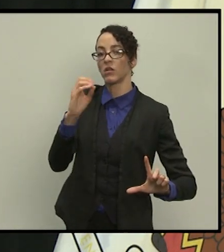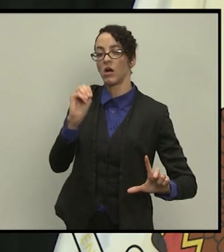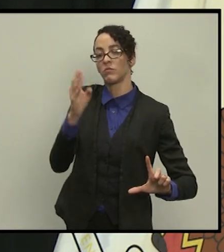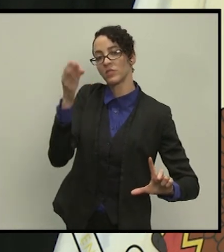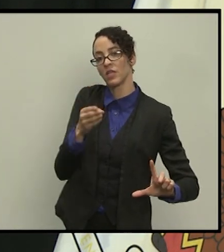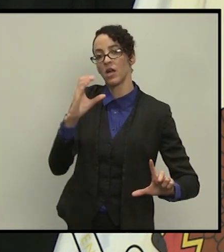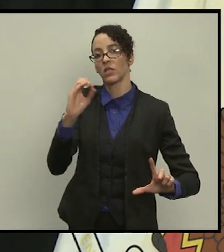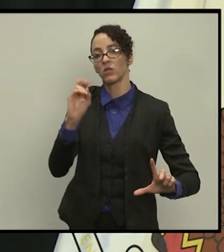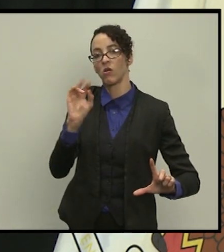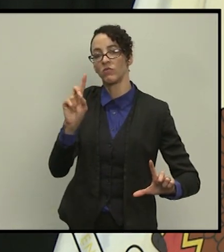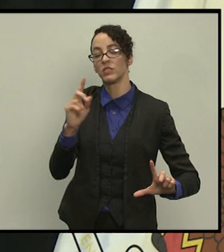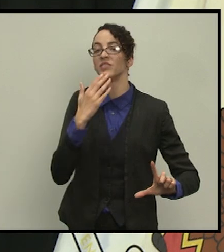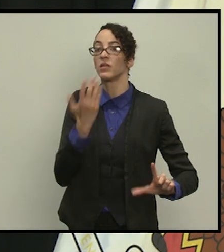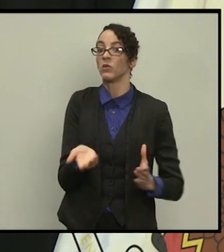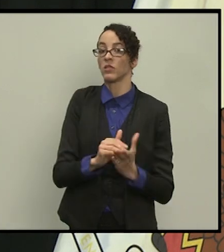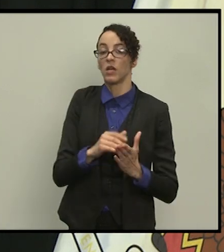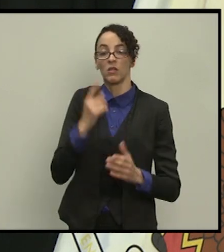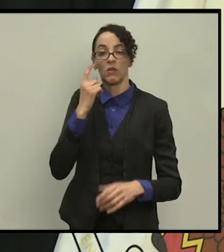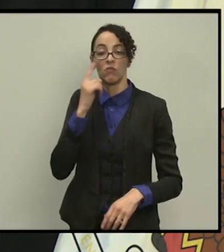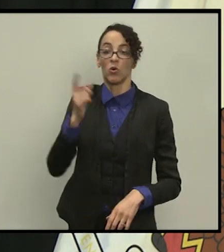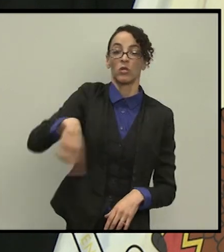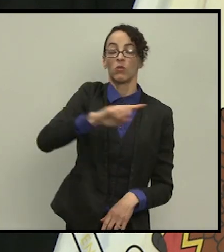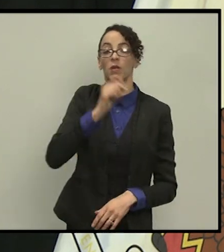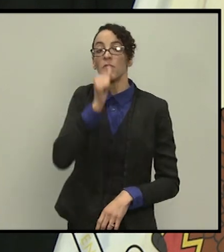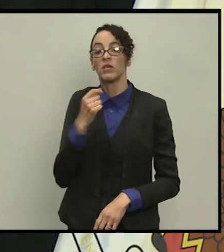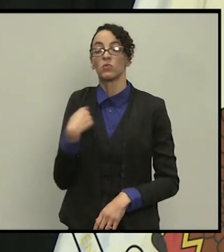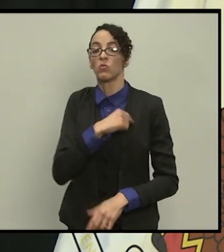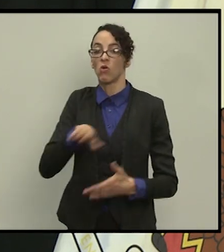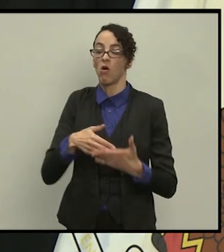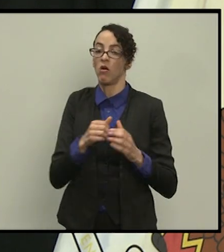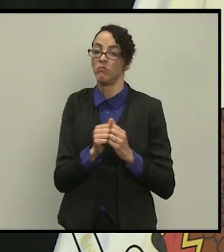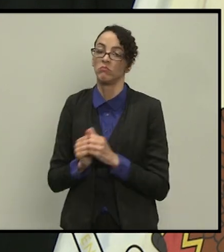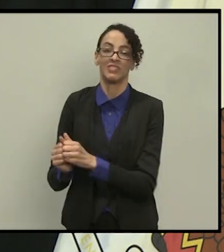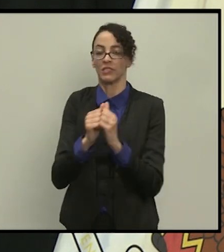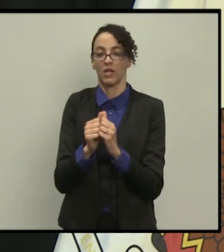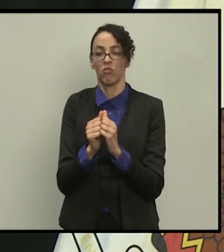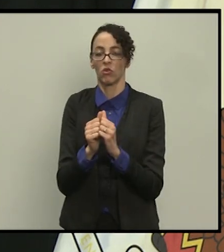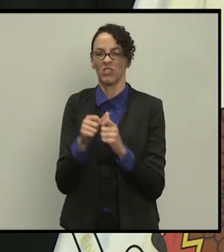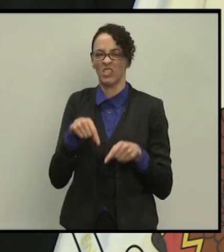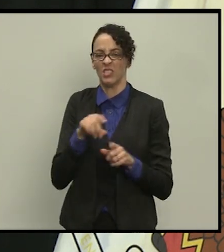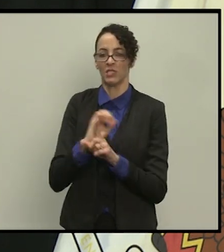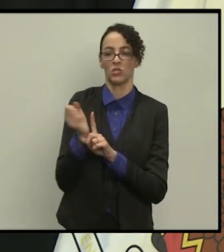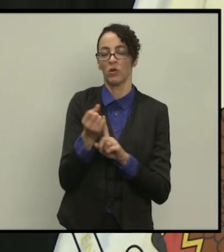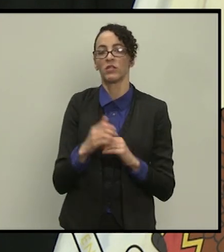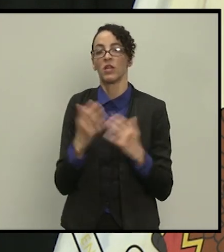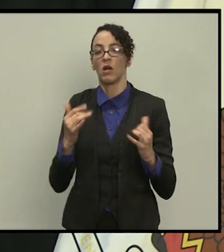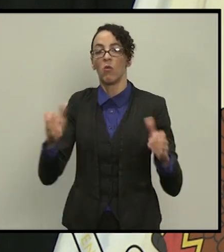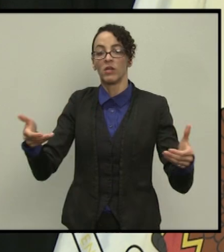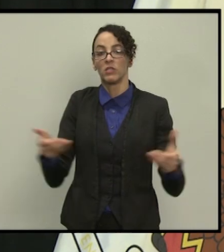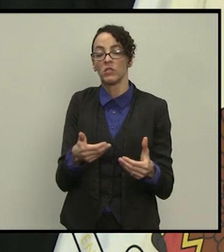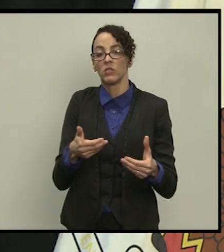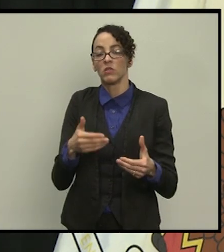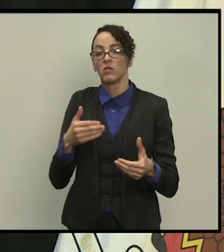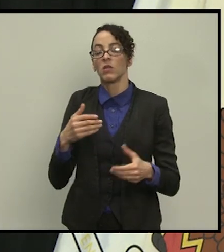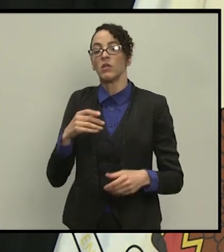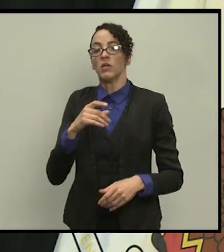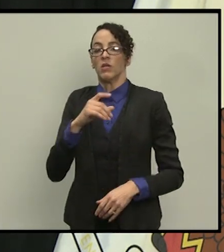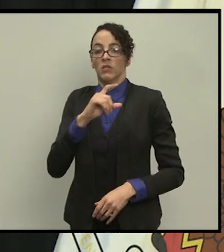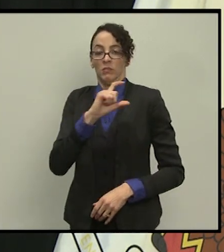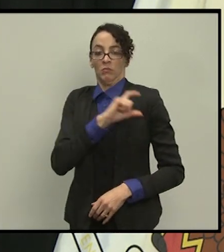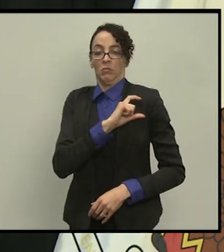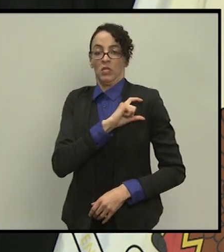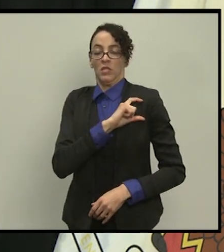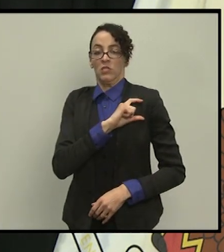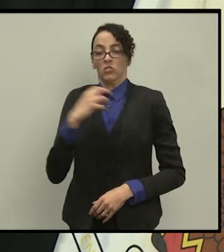sfmta.com/COVID. Thank you again for your patience. We're all in this together. Now I'd like to introduce the Chief of the San Francisco Police